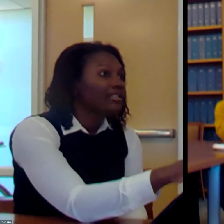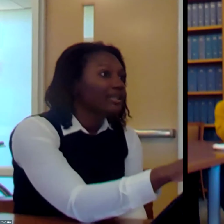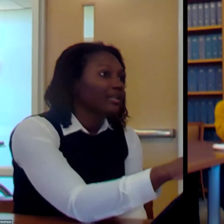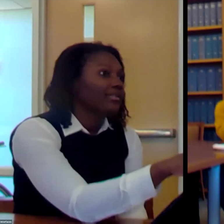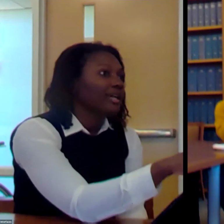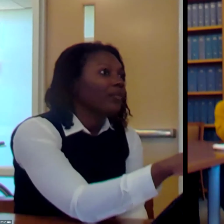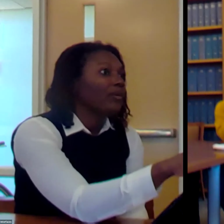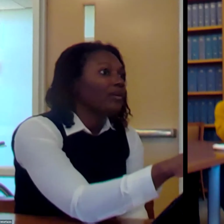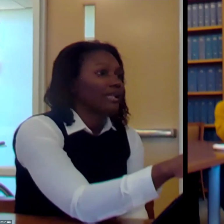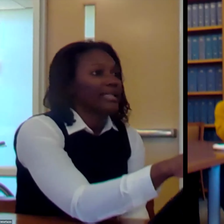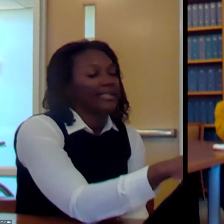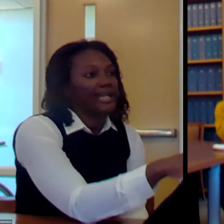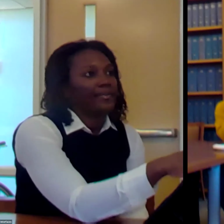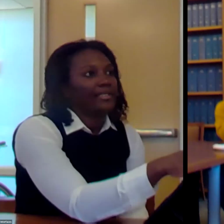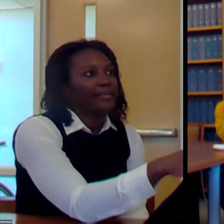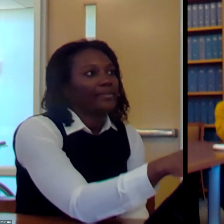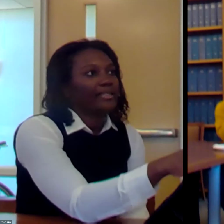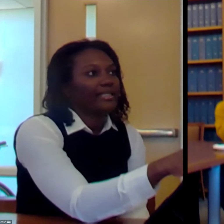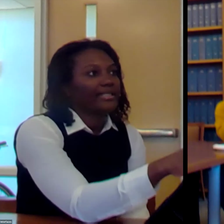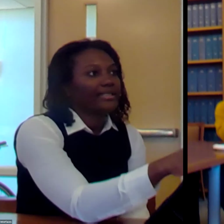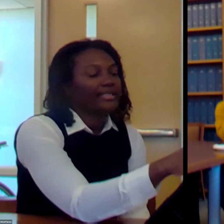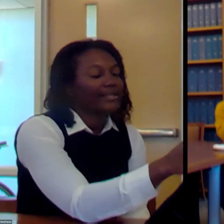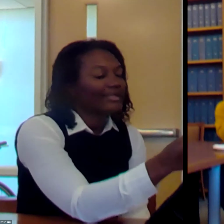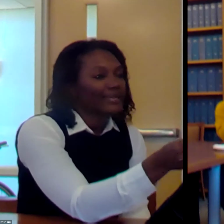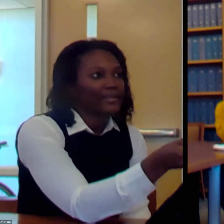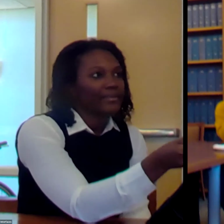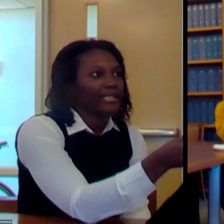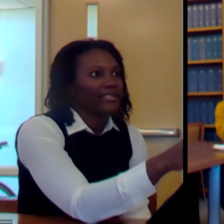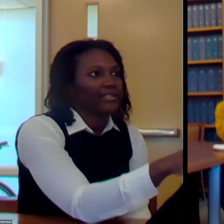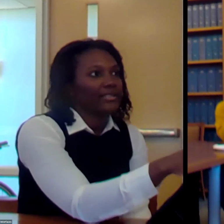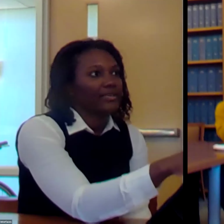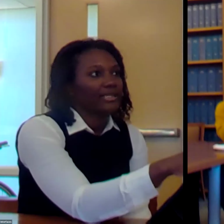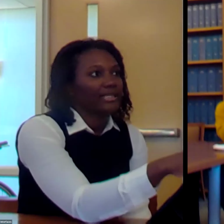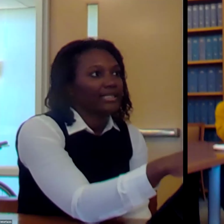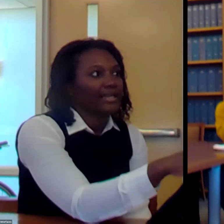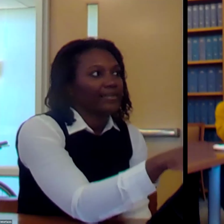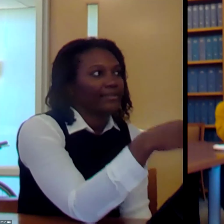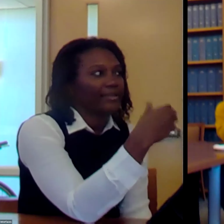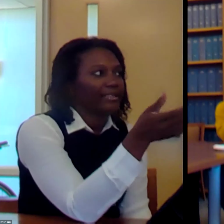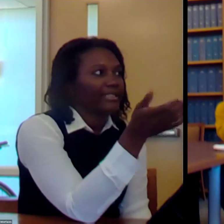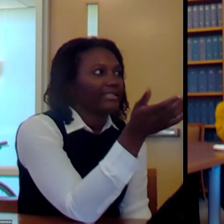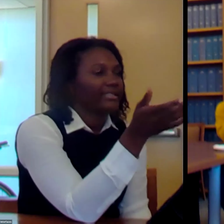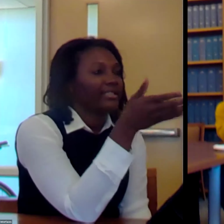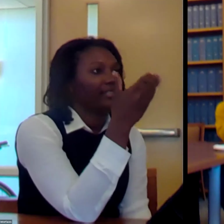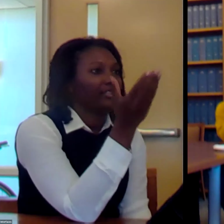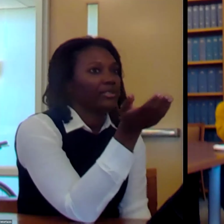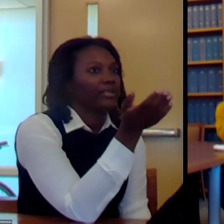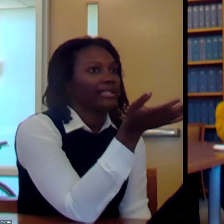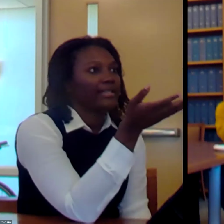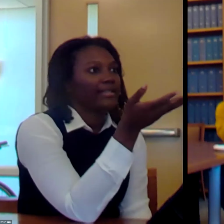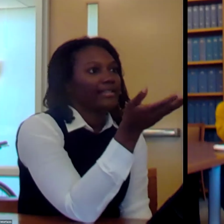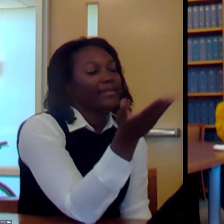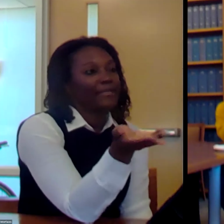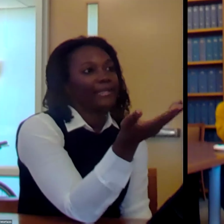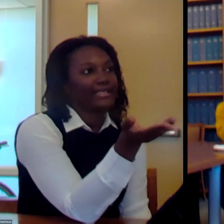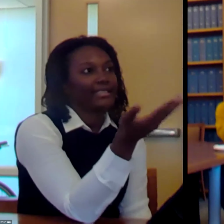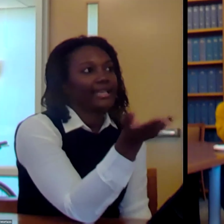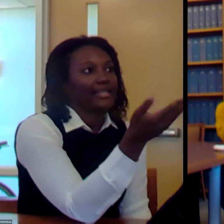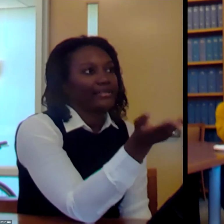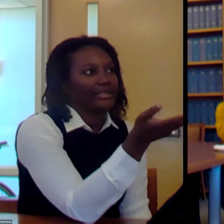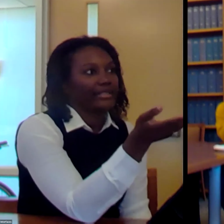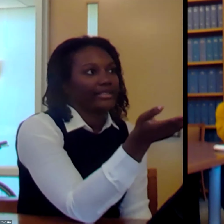And there are journals that will like accept like publications, like even some of the PLOS journals will like accept like publications like that you should like, I